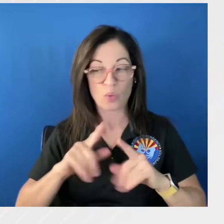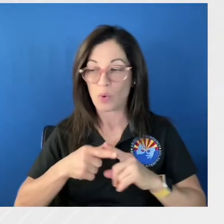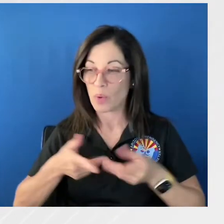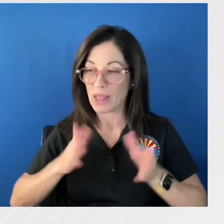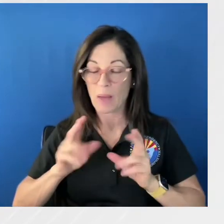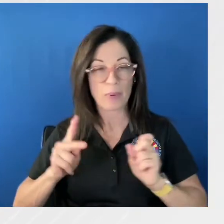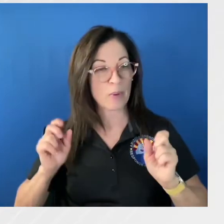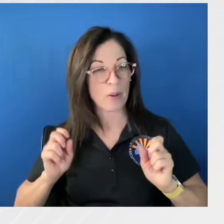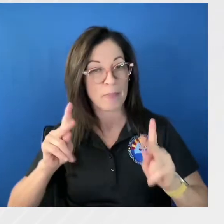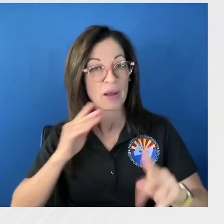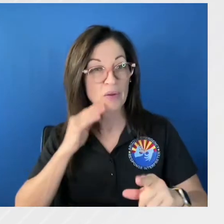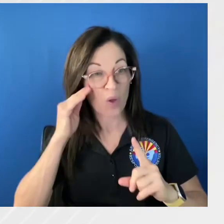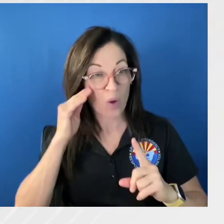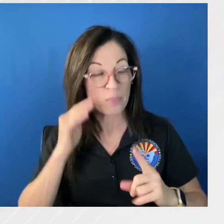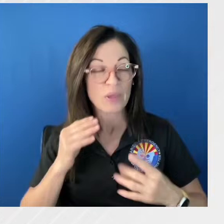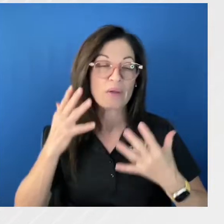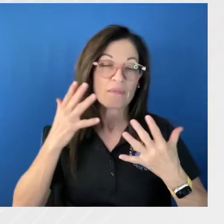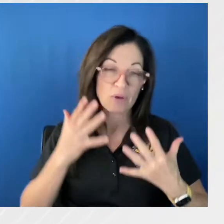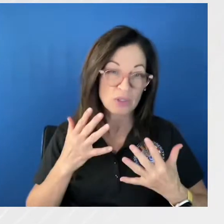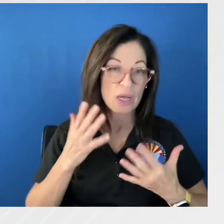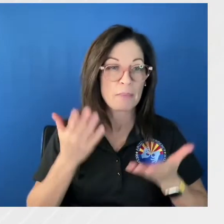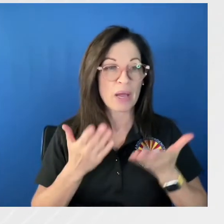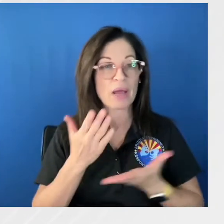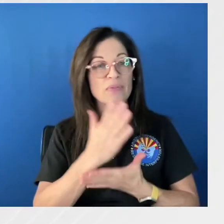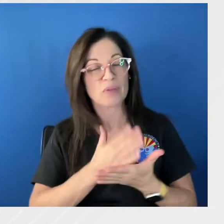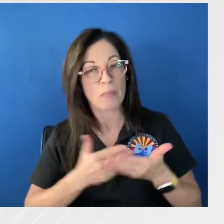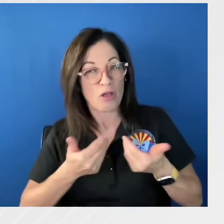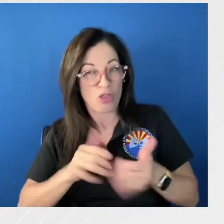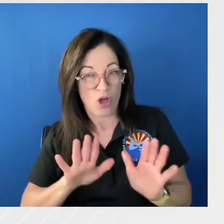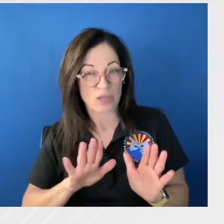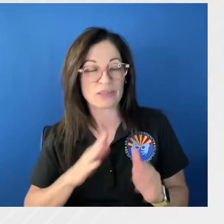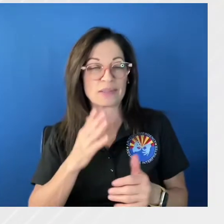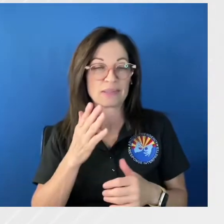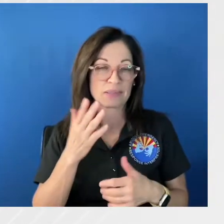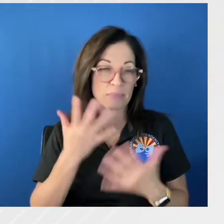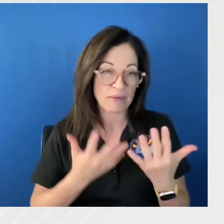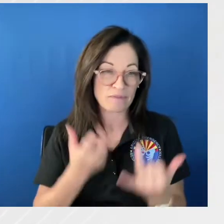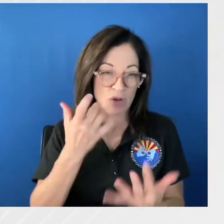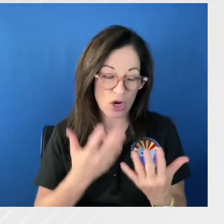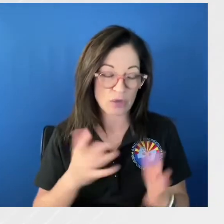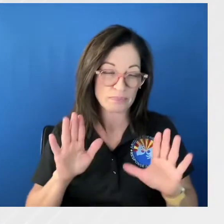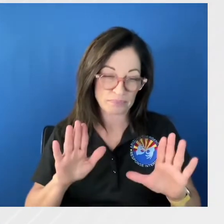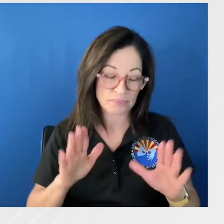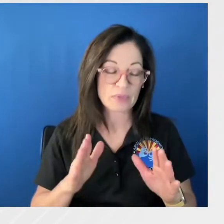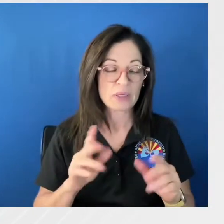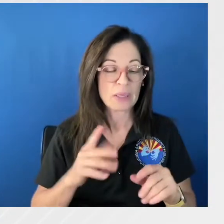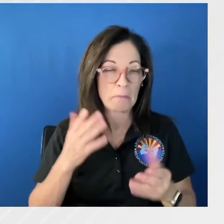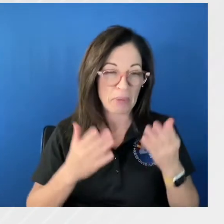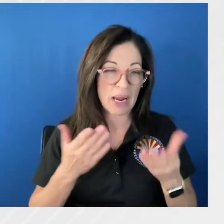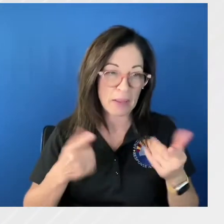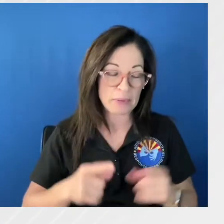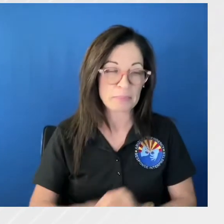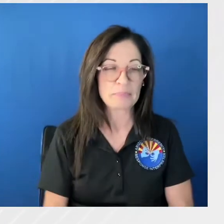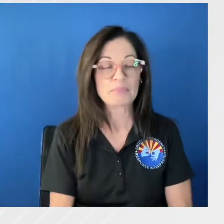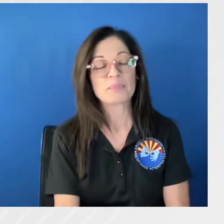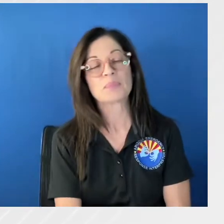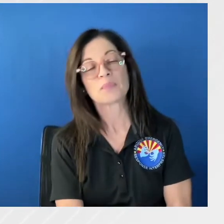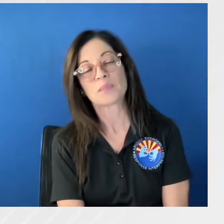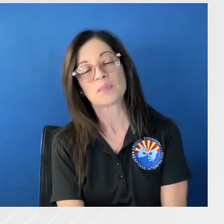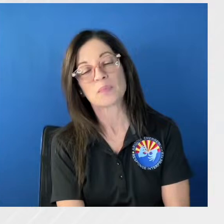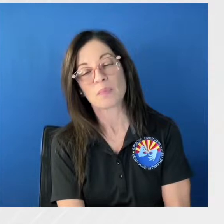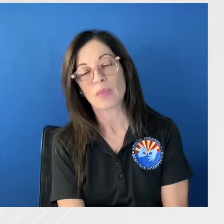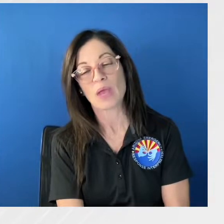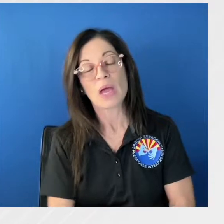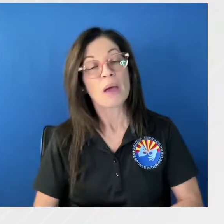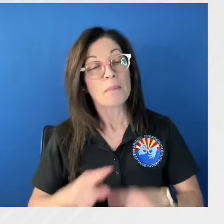and unfortunately, we're going to find there may have been some loss in some of those things. But just to kind of give you a little bit of an idea about how this